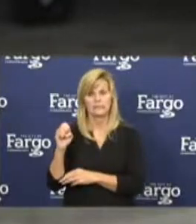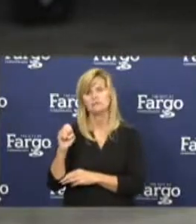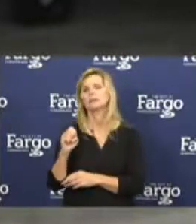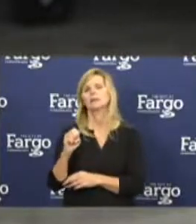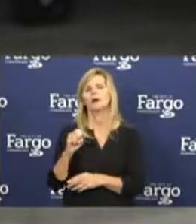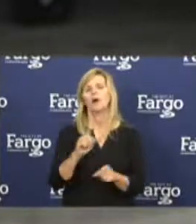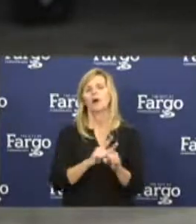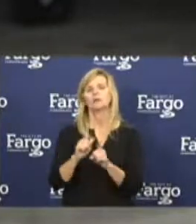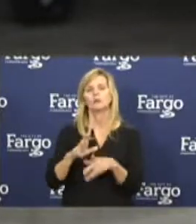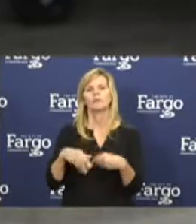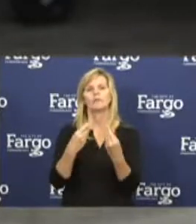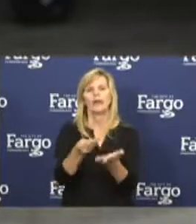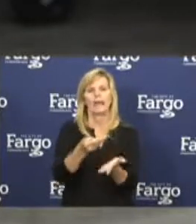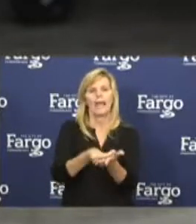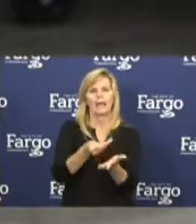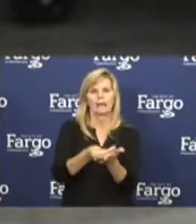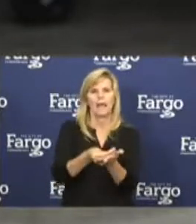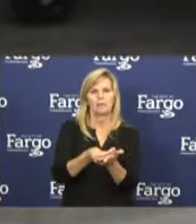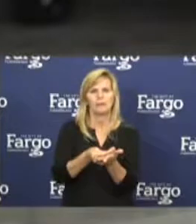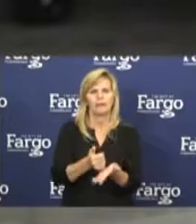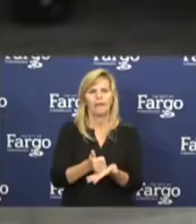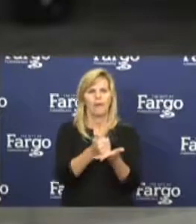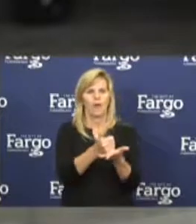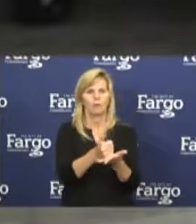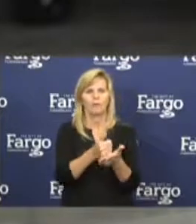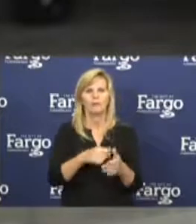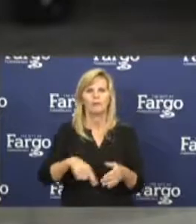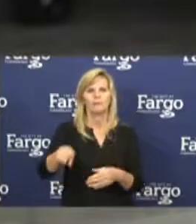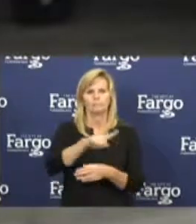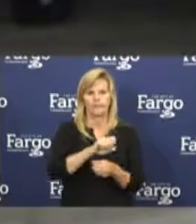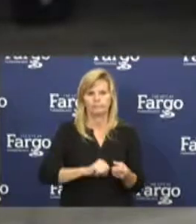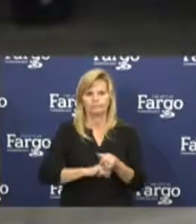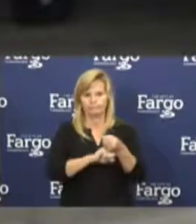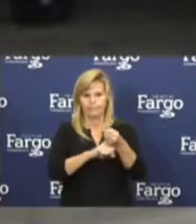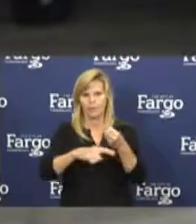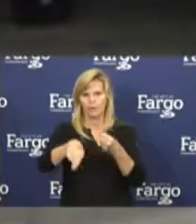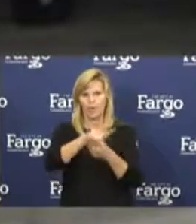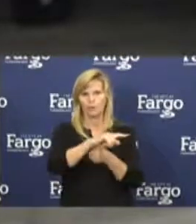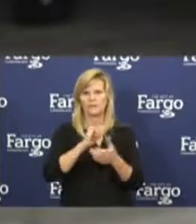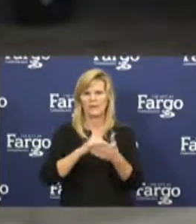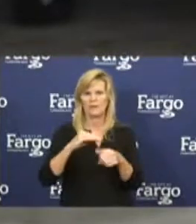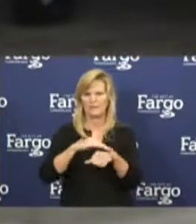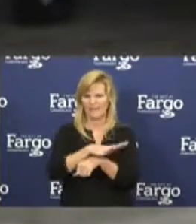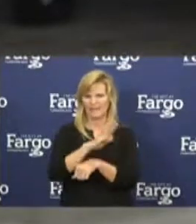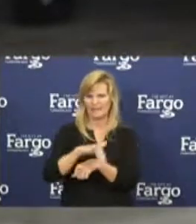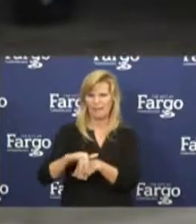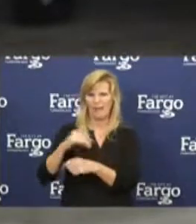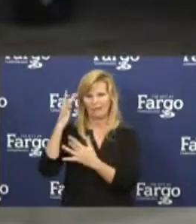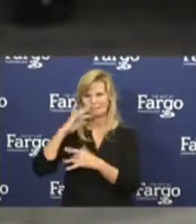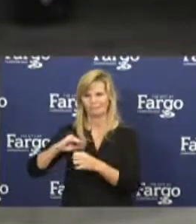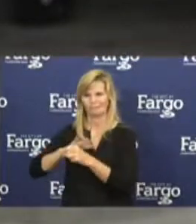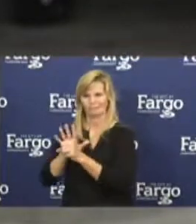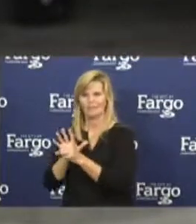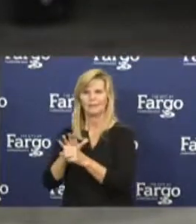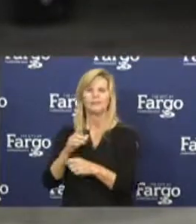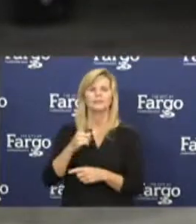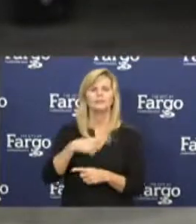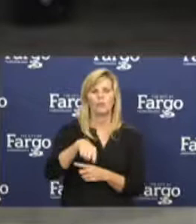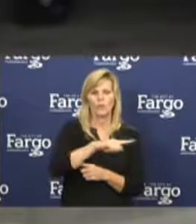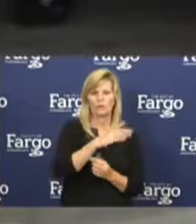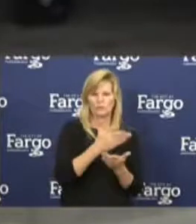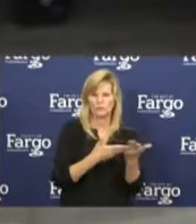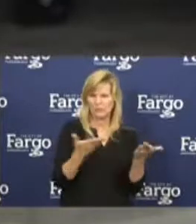provide economic relief and stability to those impacted by the pandemic. So those are some of the things that